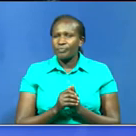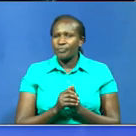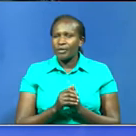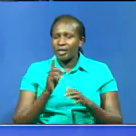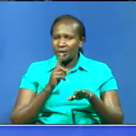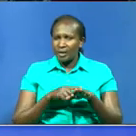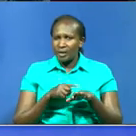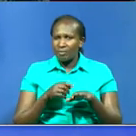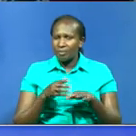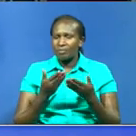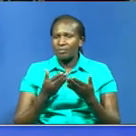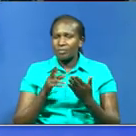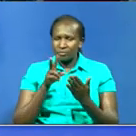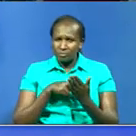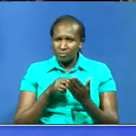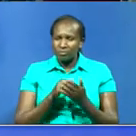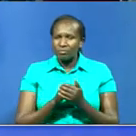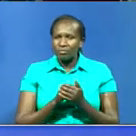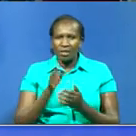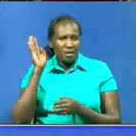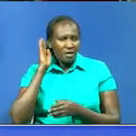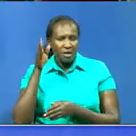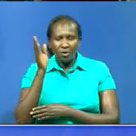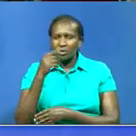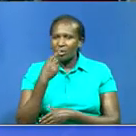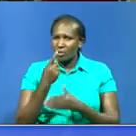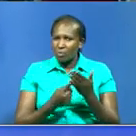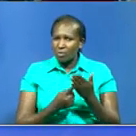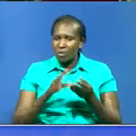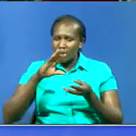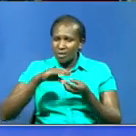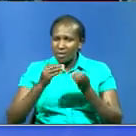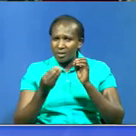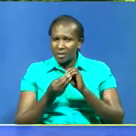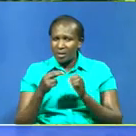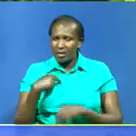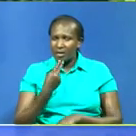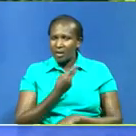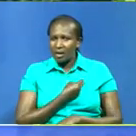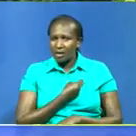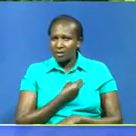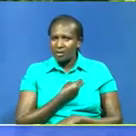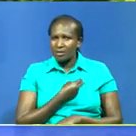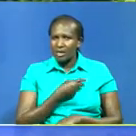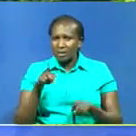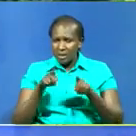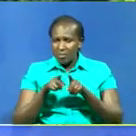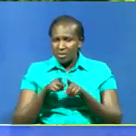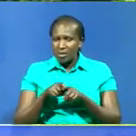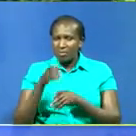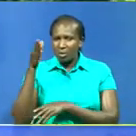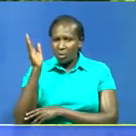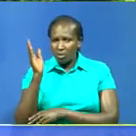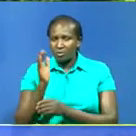I go to Genesis, I read and I hear God saying, he created us in his image and in his